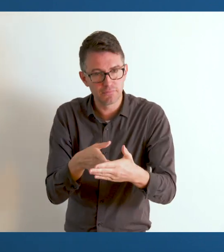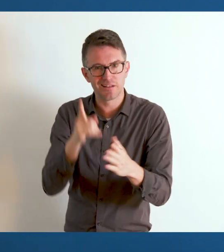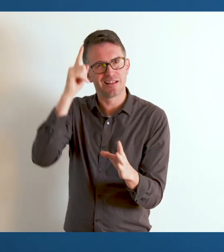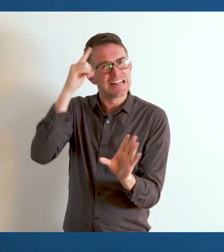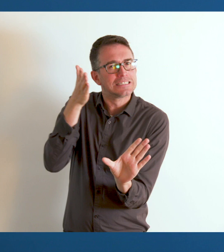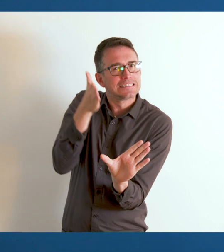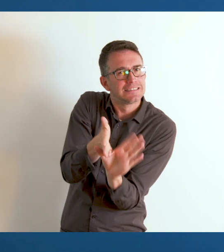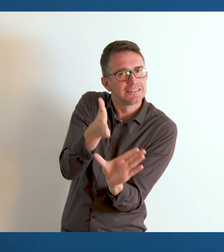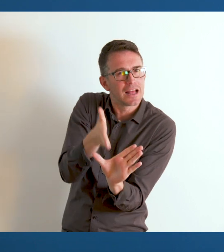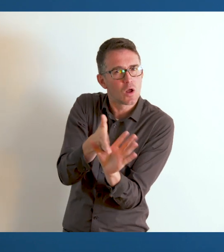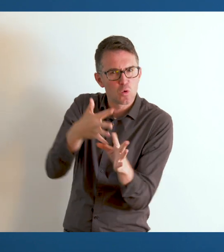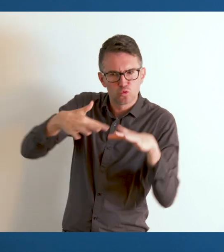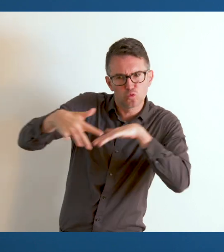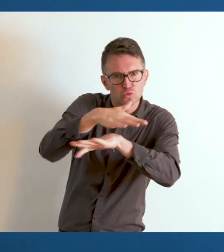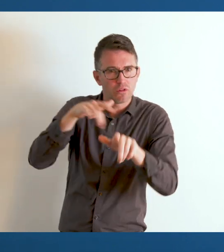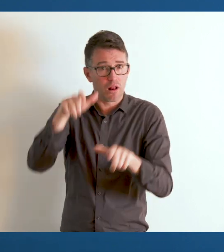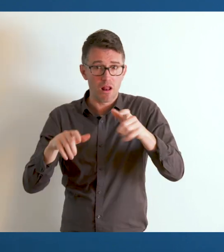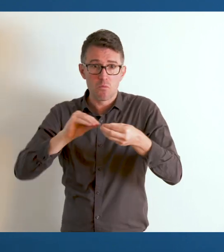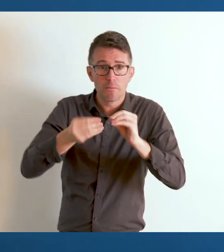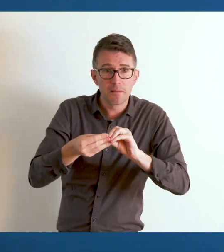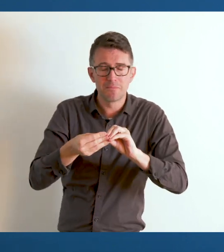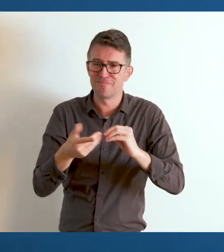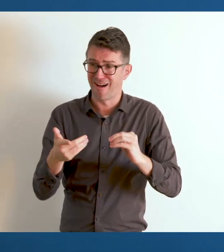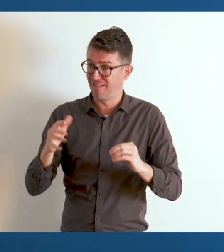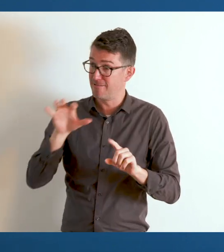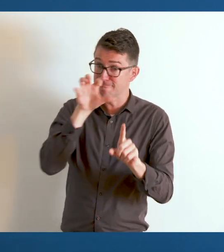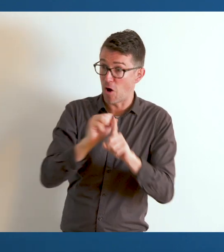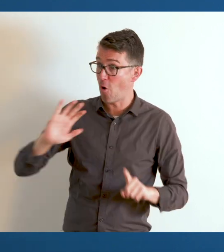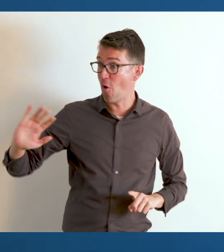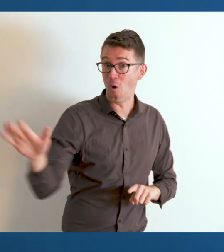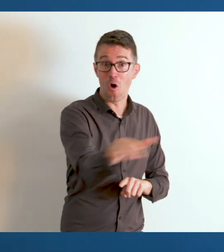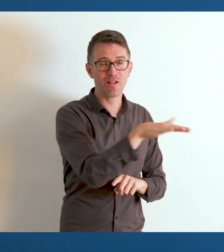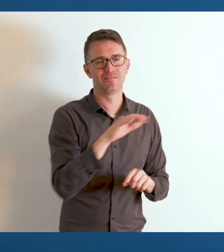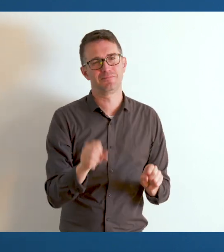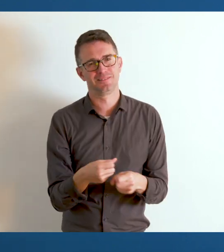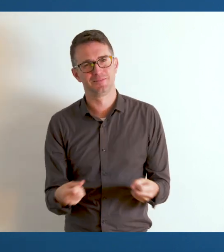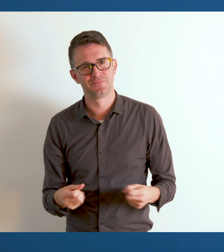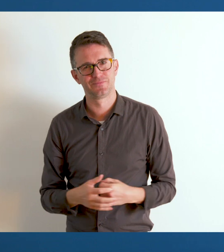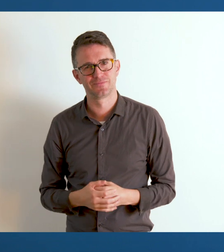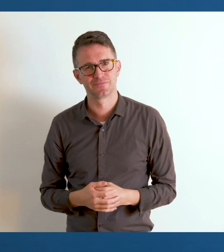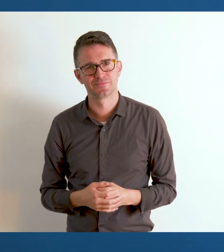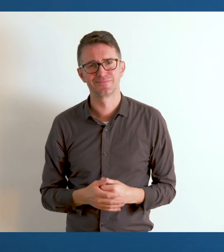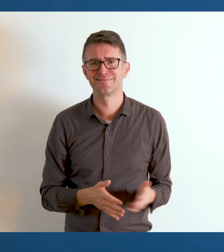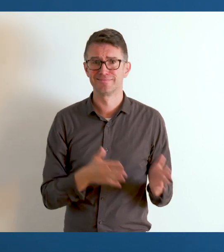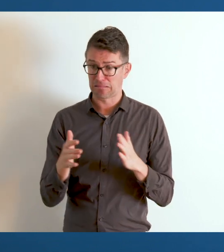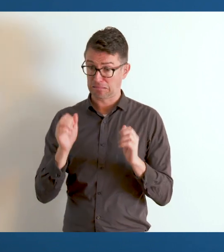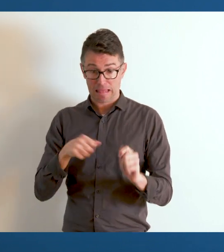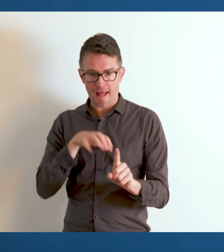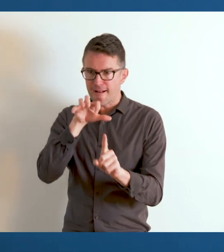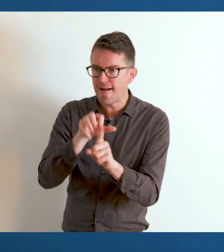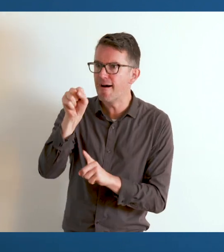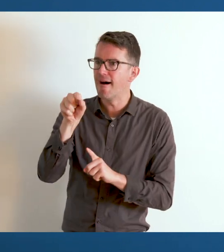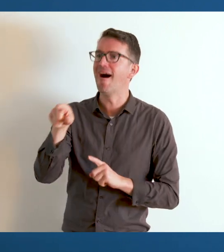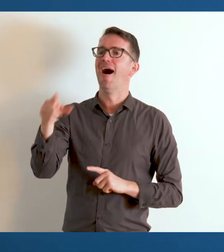with psychosocial issues, but not all. We won't be able to capture the age of onset. That's something that would need to